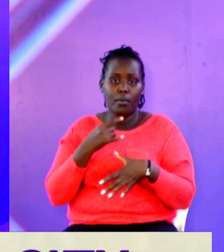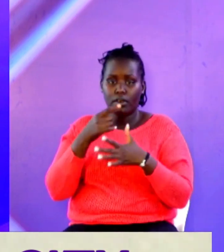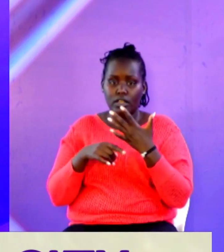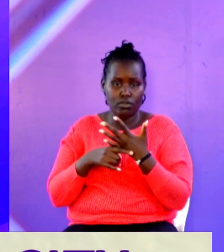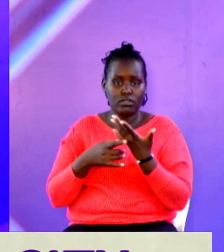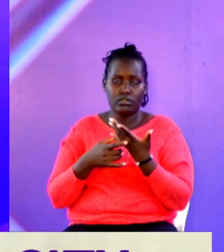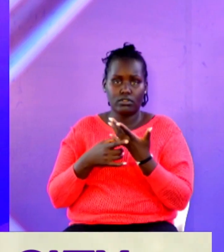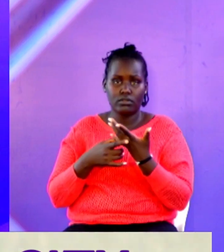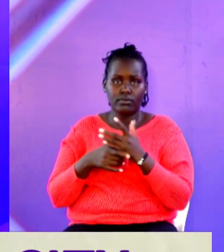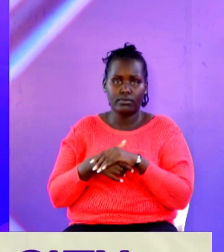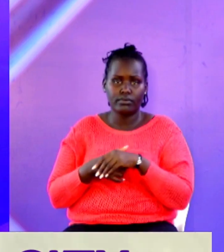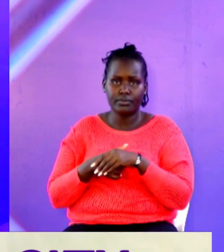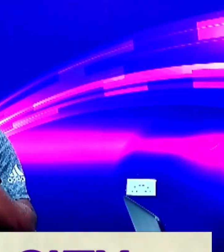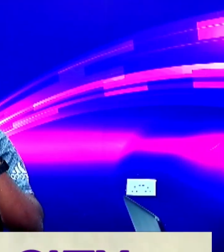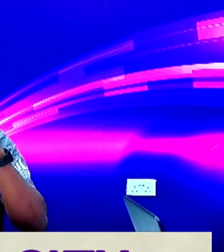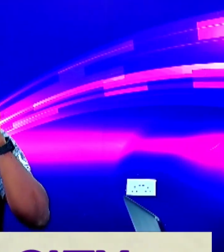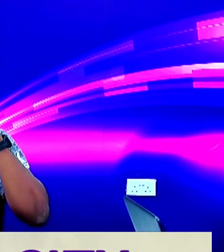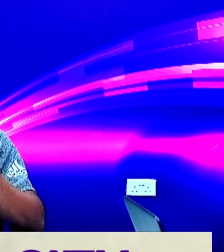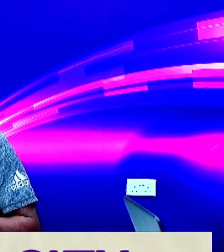flopped.